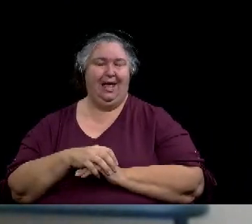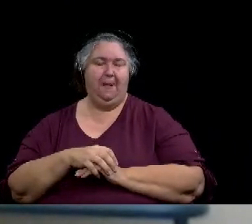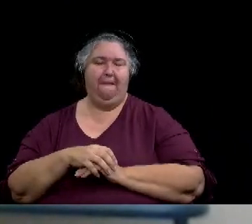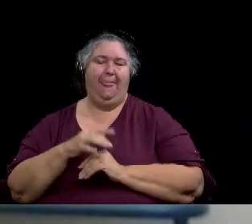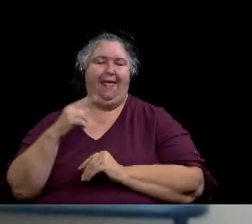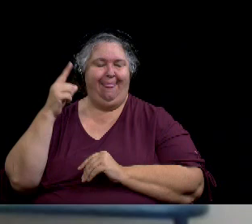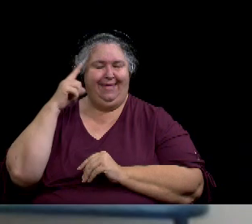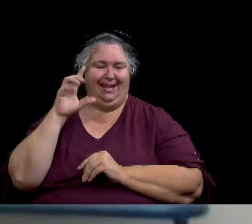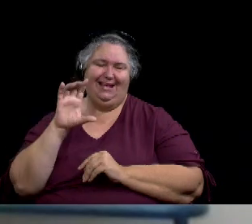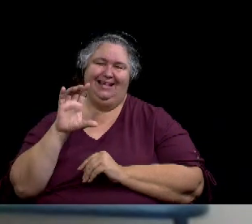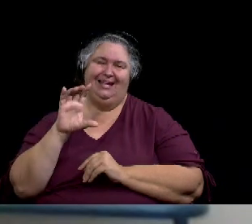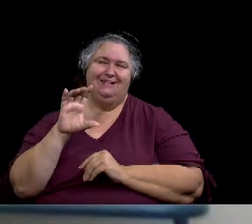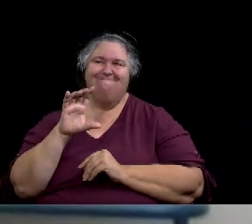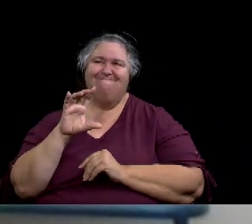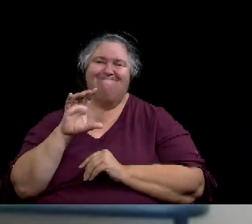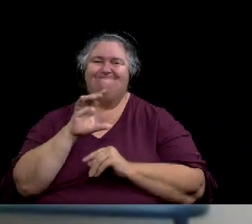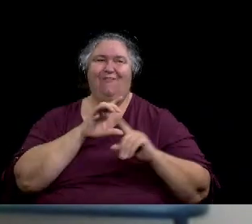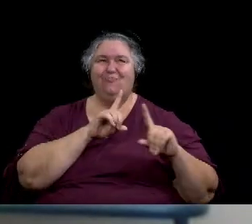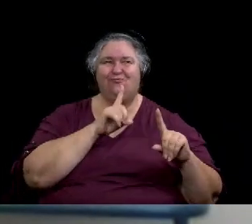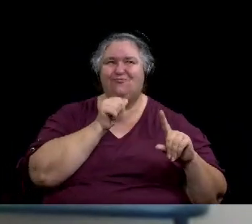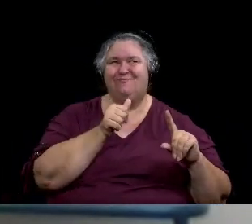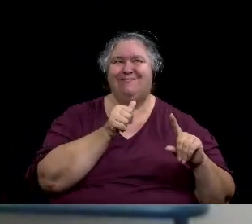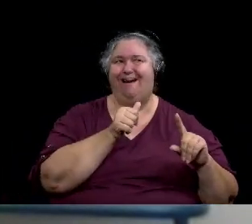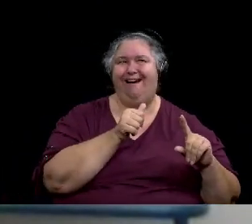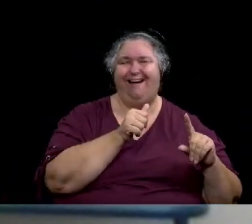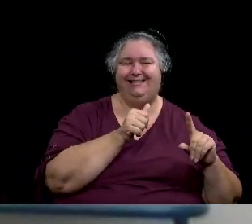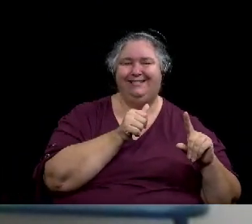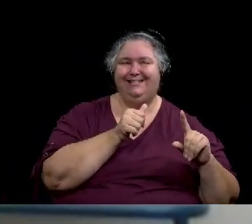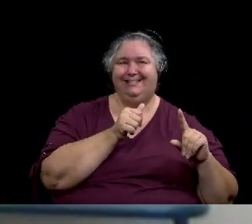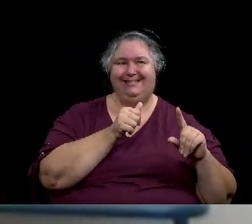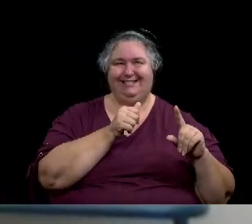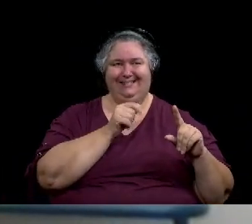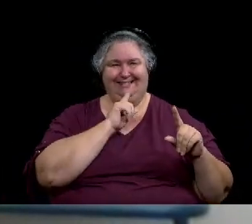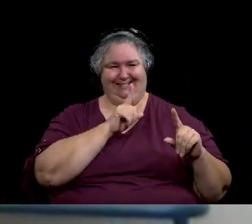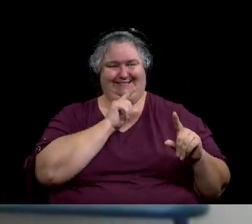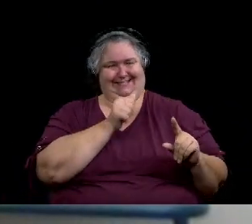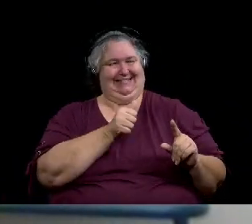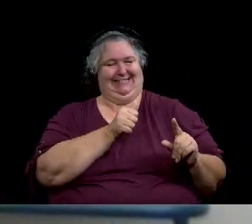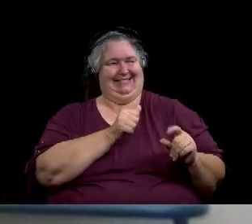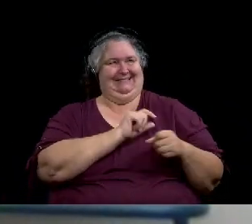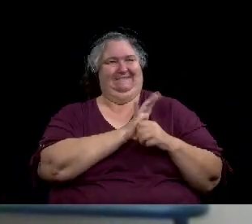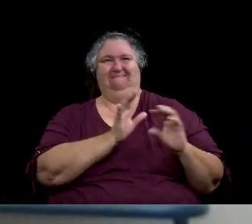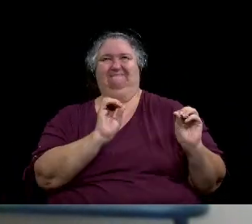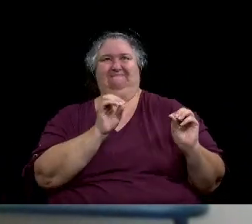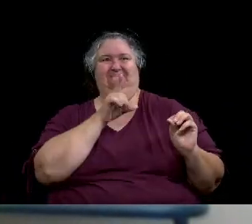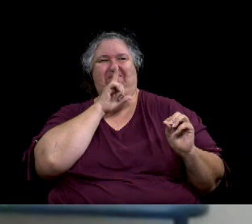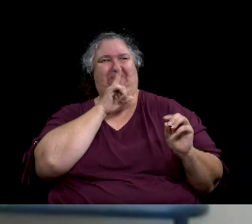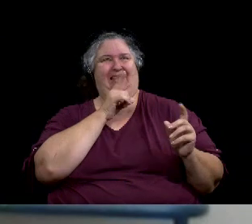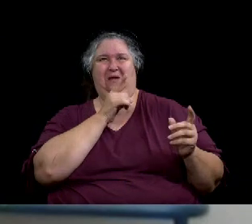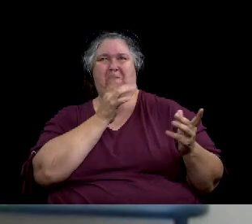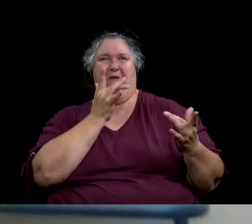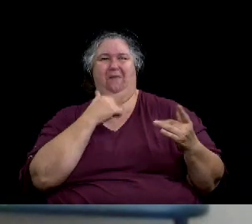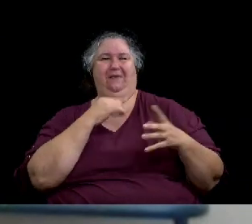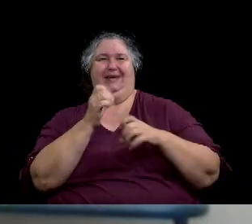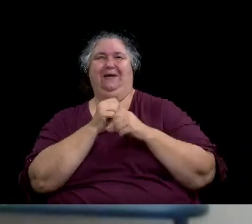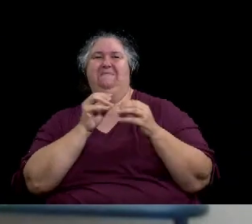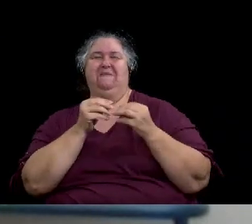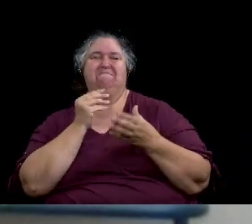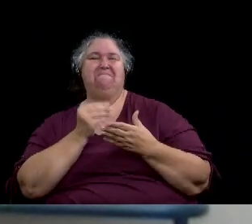COVID doesn't exist, or that we are labeling people with COVID and that have died from COVID because somehow we get more money